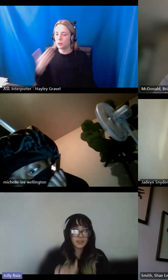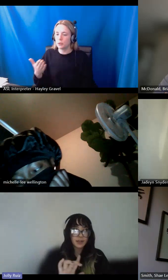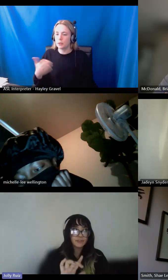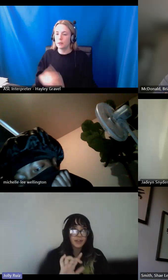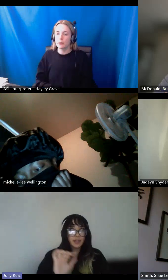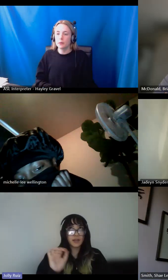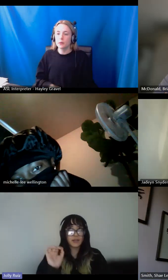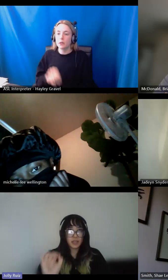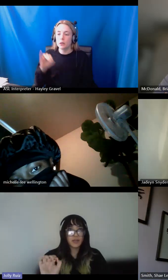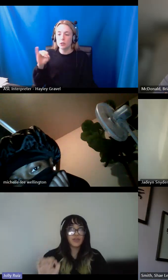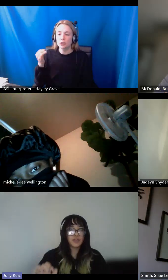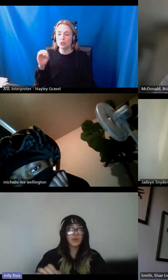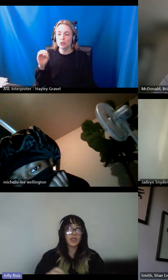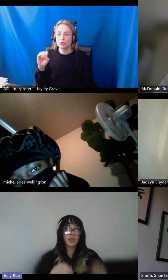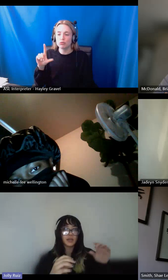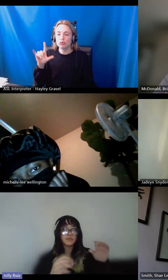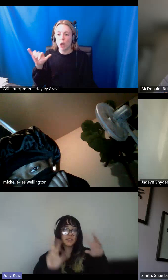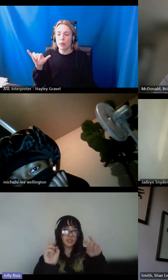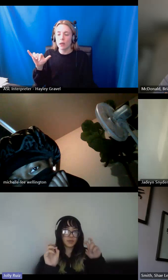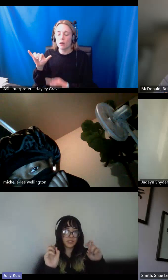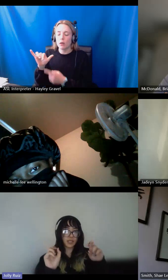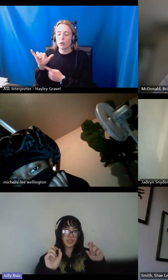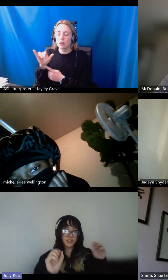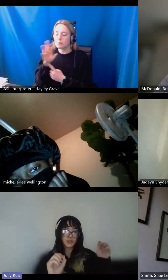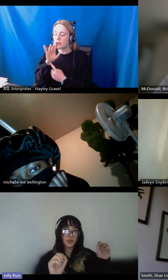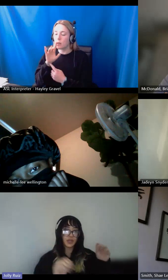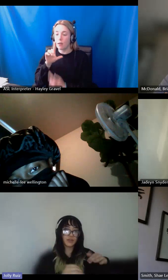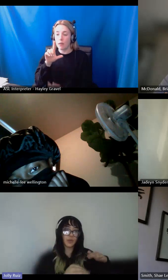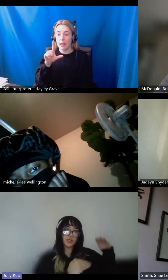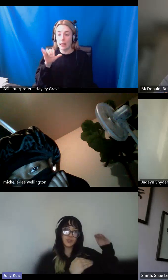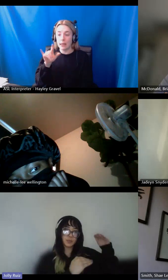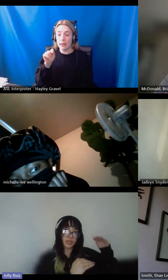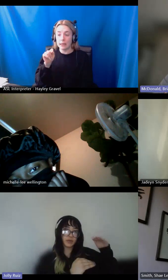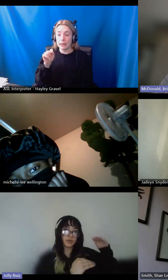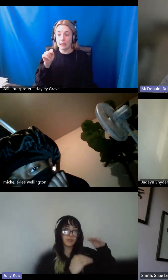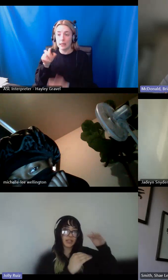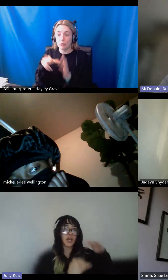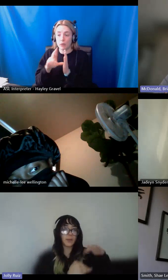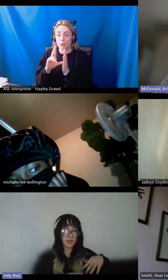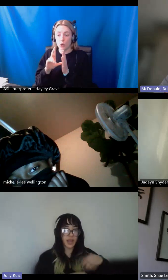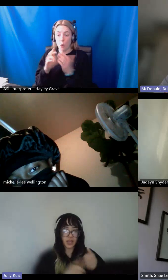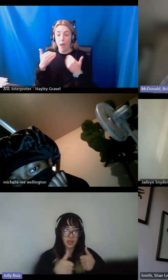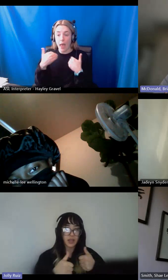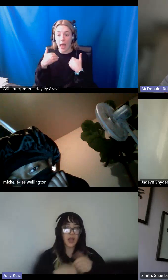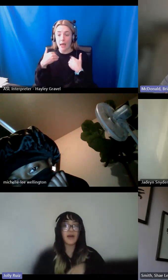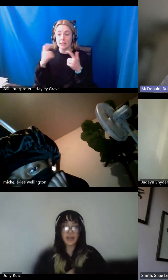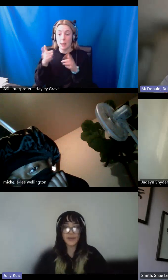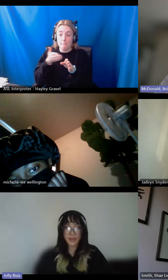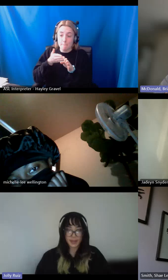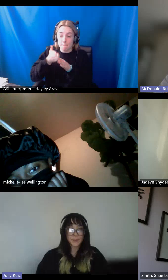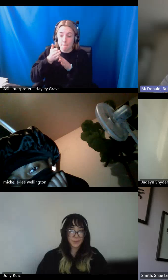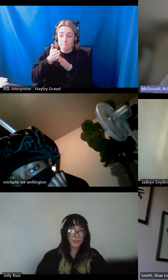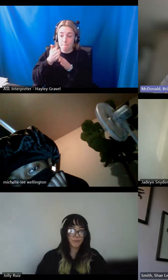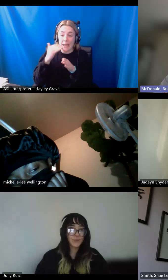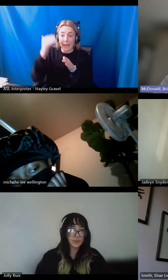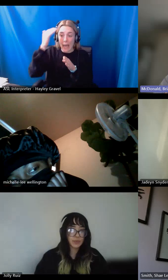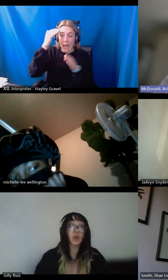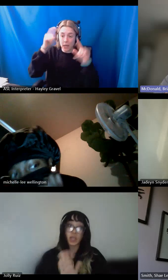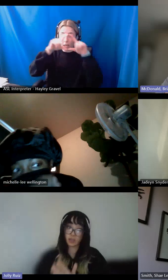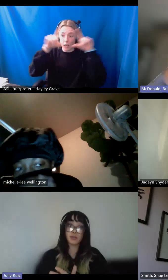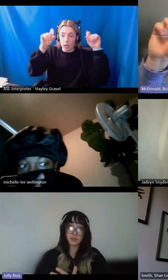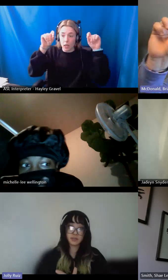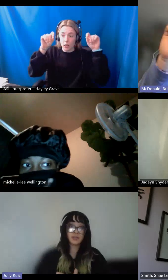And just to clarify, the lit review can have subsections, right? If I want to split Yes, it by topic, yes, right? yes, it should.